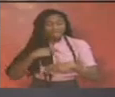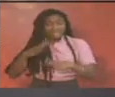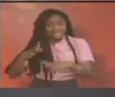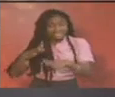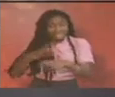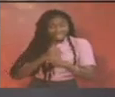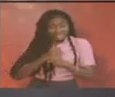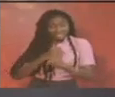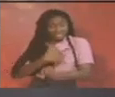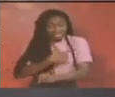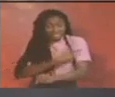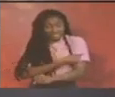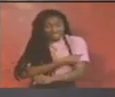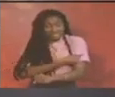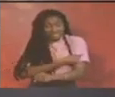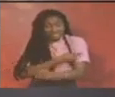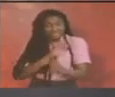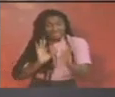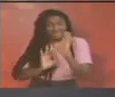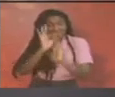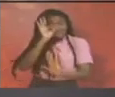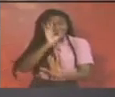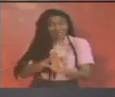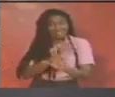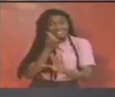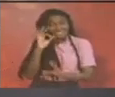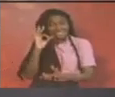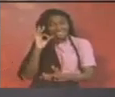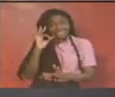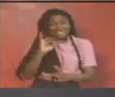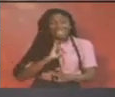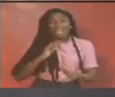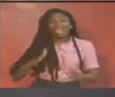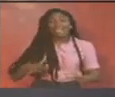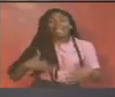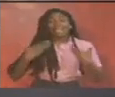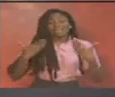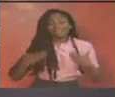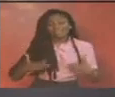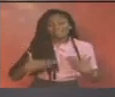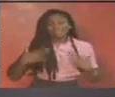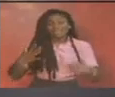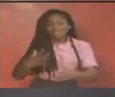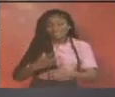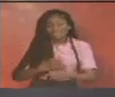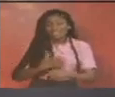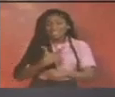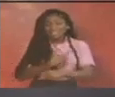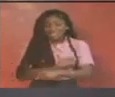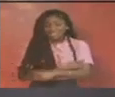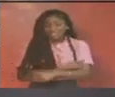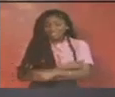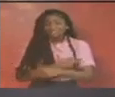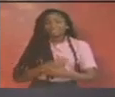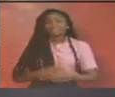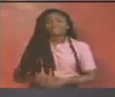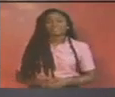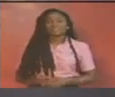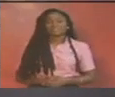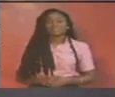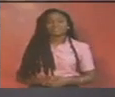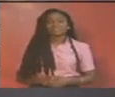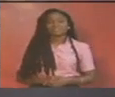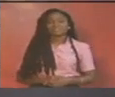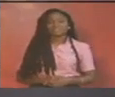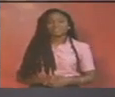2021. I was grateful to be given the opportunity, first of all, to receive this vaccine when it became available to us. And it meant